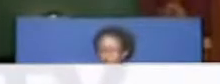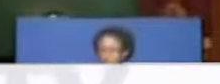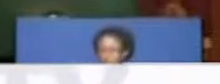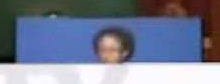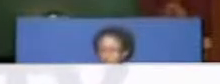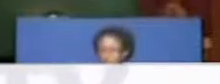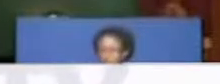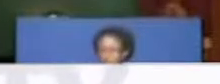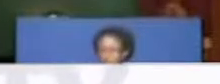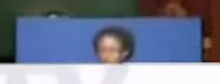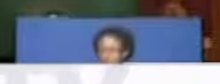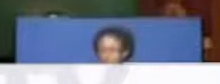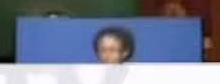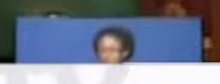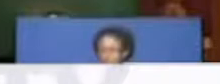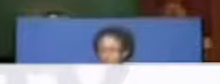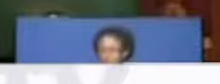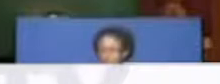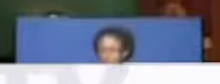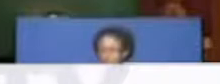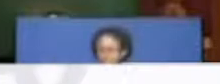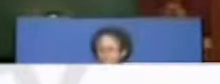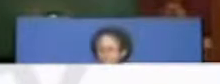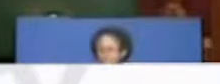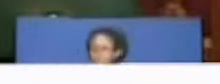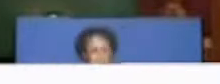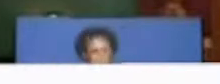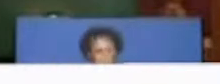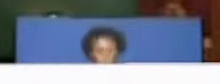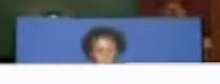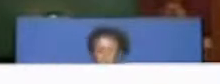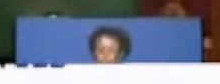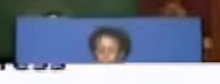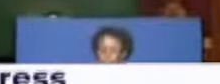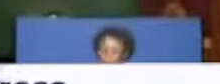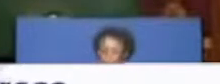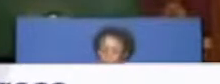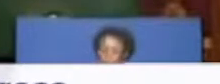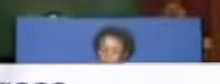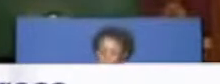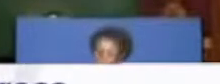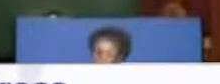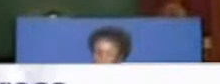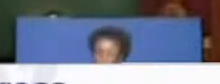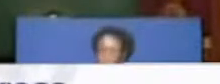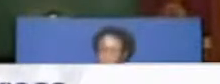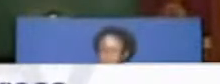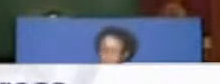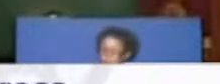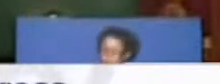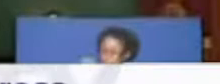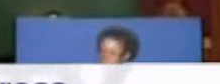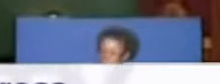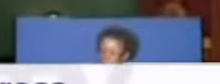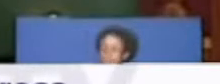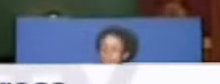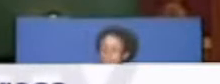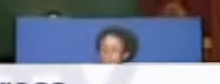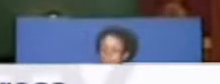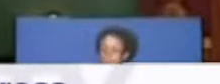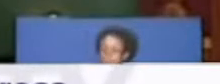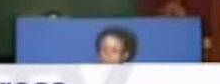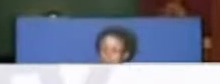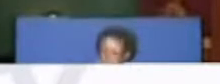related establishments through the Tourism Finance Corporation, and a total of $2 billion was applied towards renovation